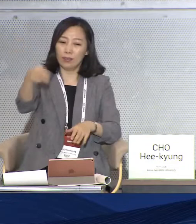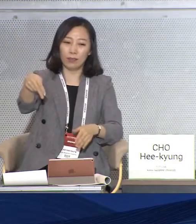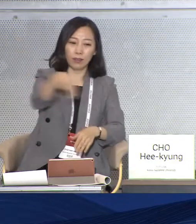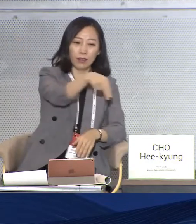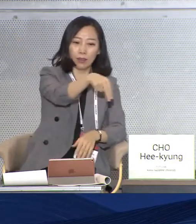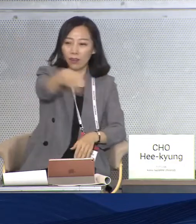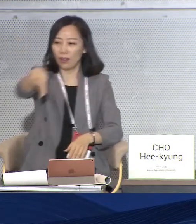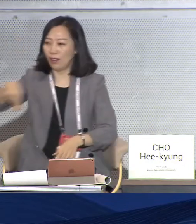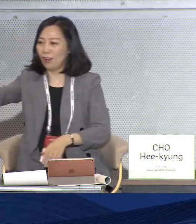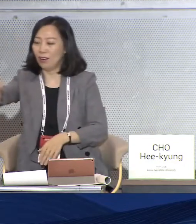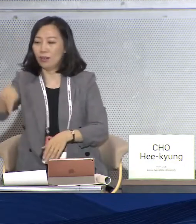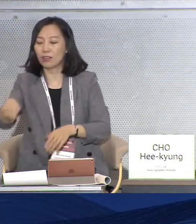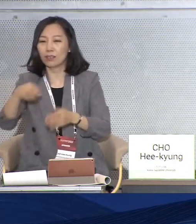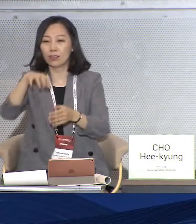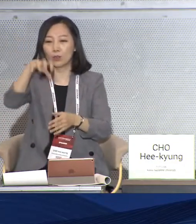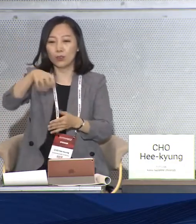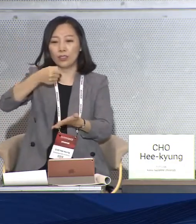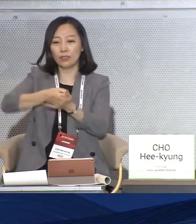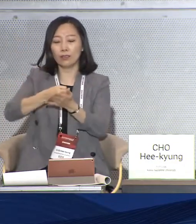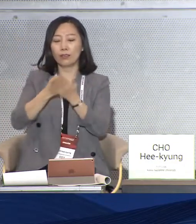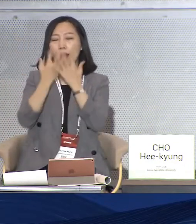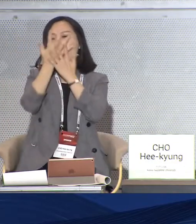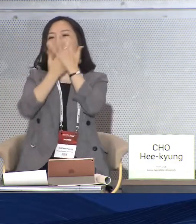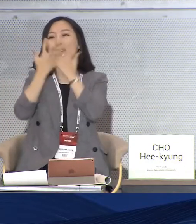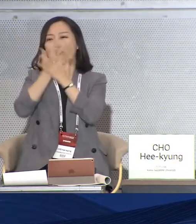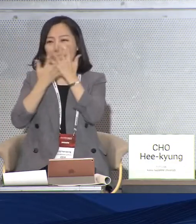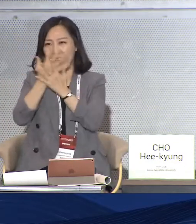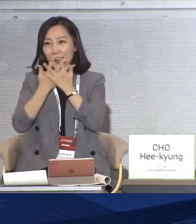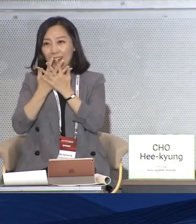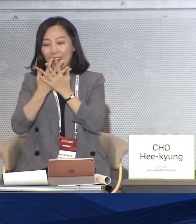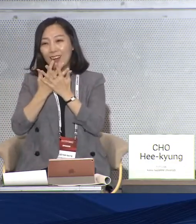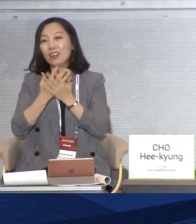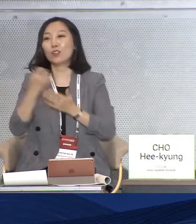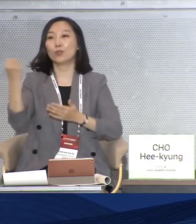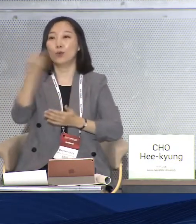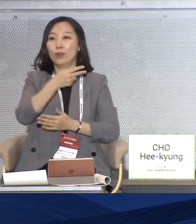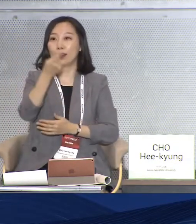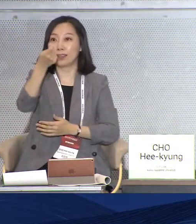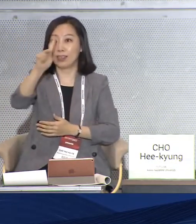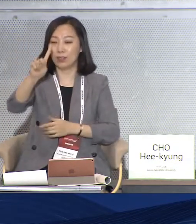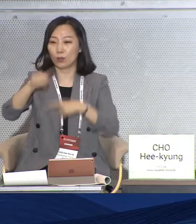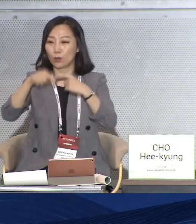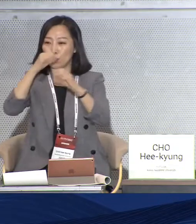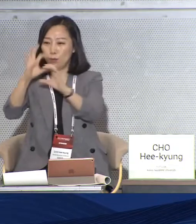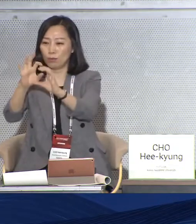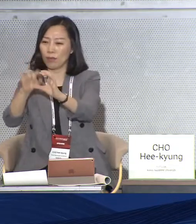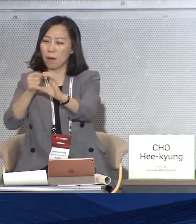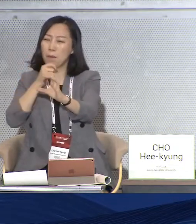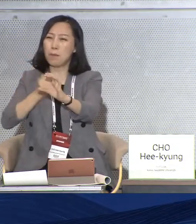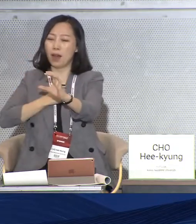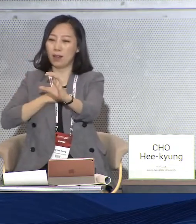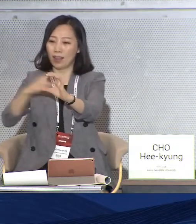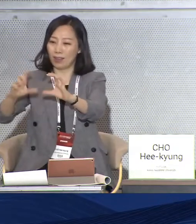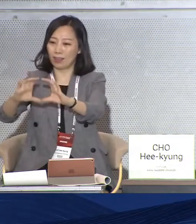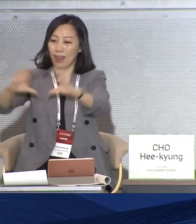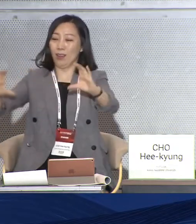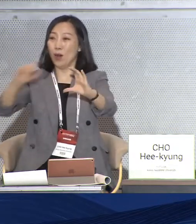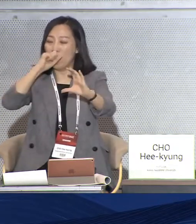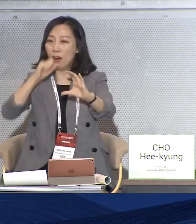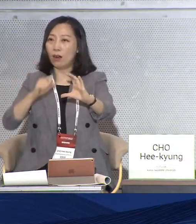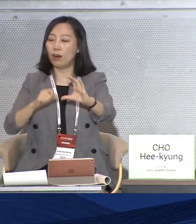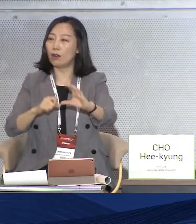So the government actually has a public sign language interpreter,